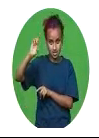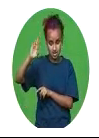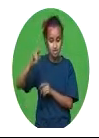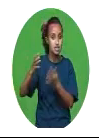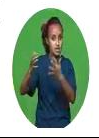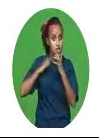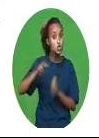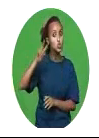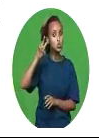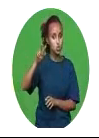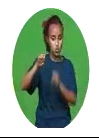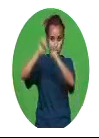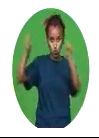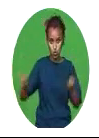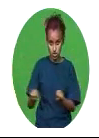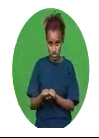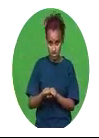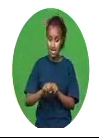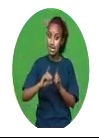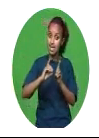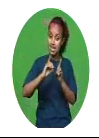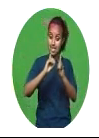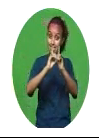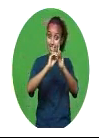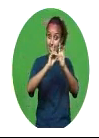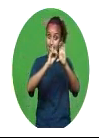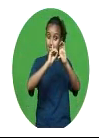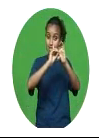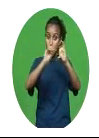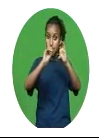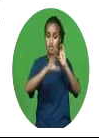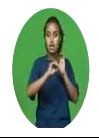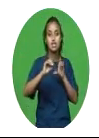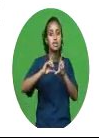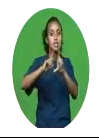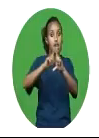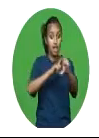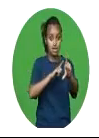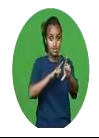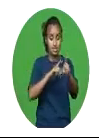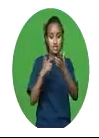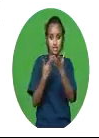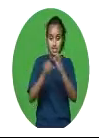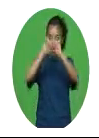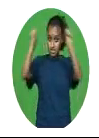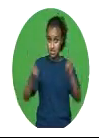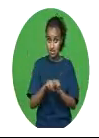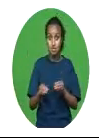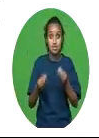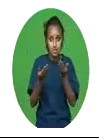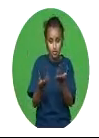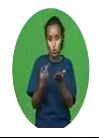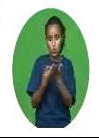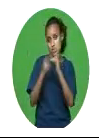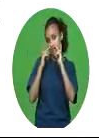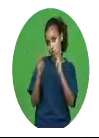size dimensions: the diameter and the length. The size dimension is also given on the